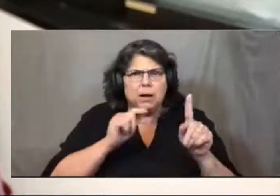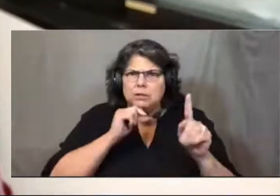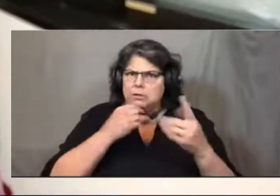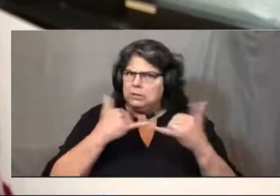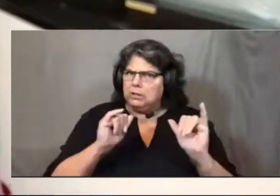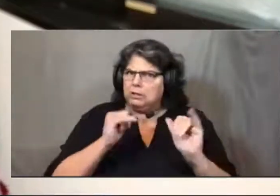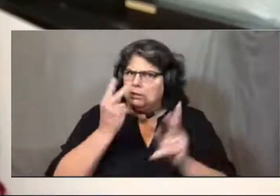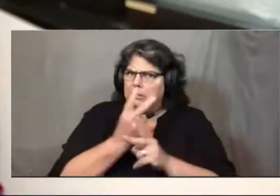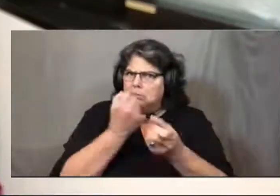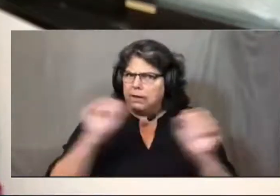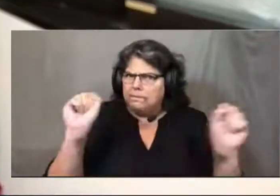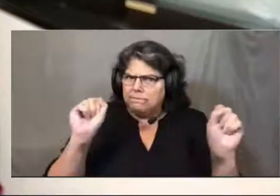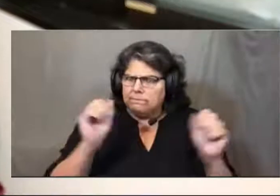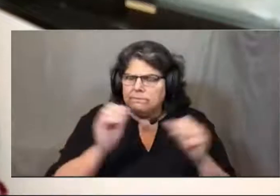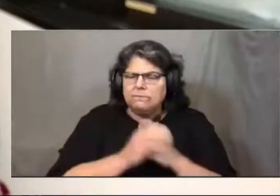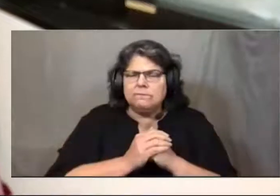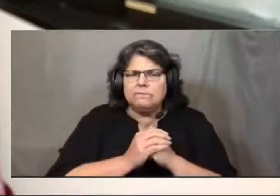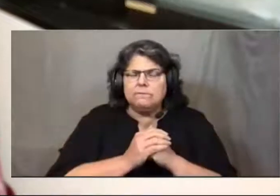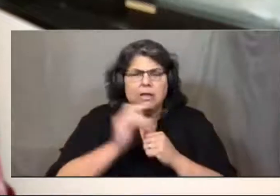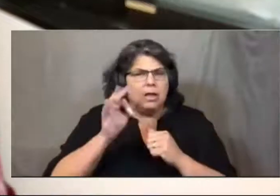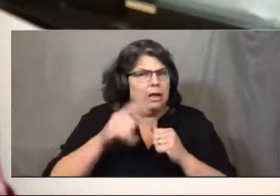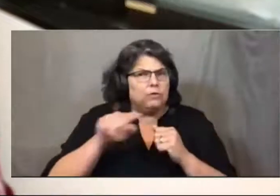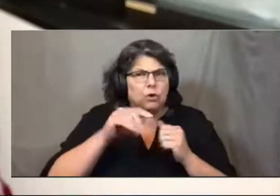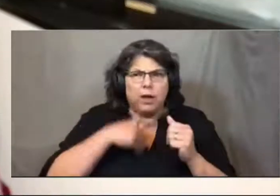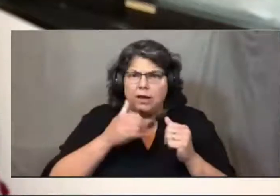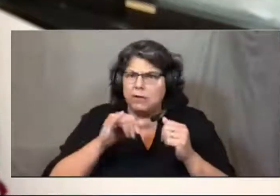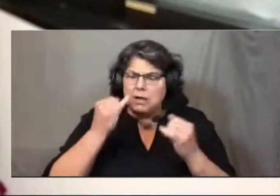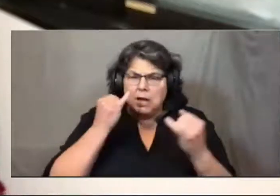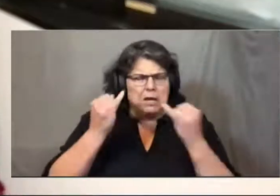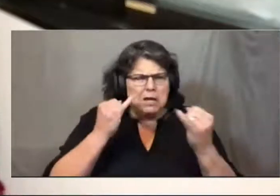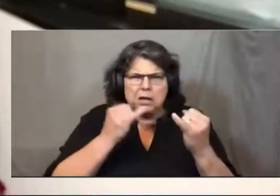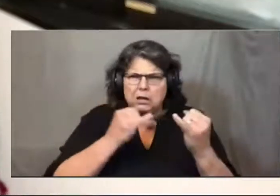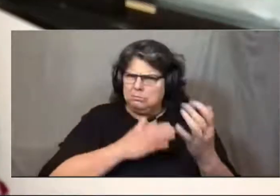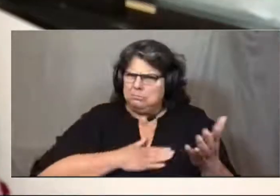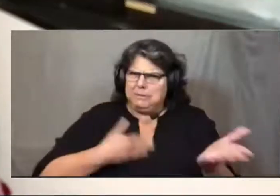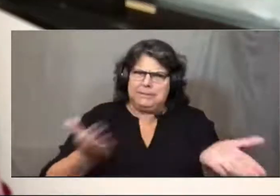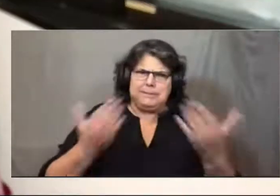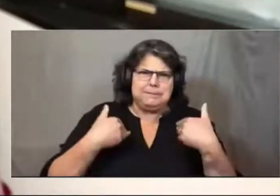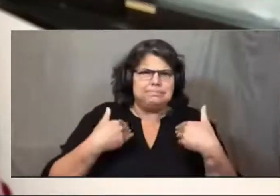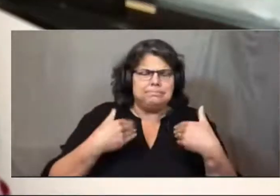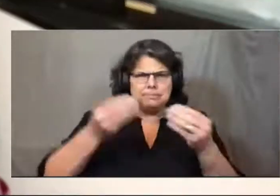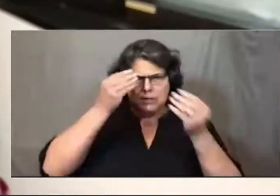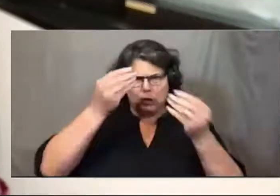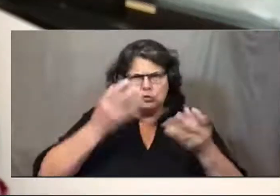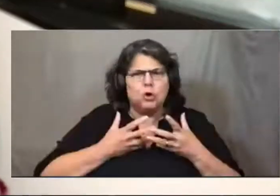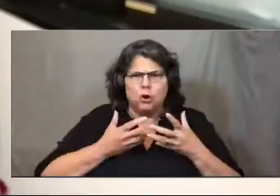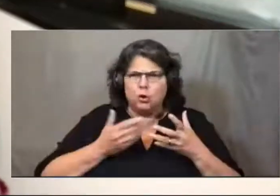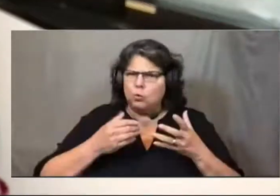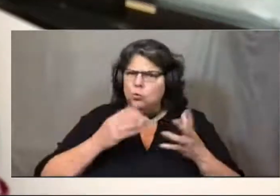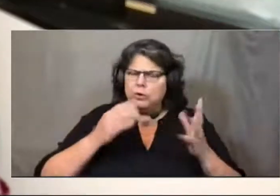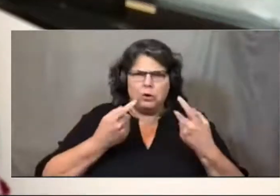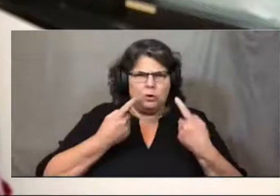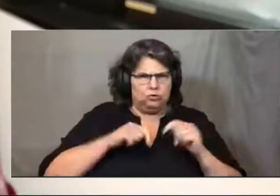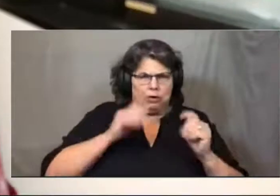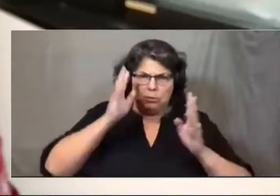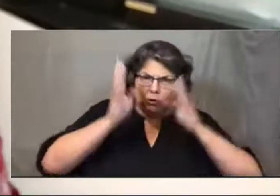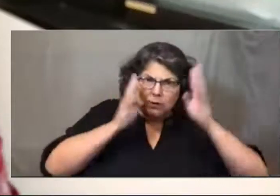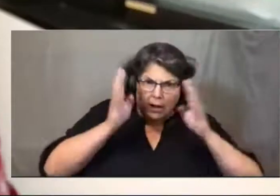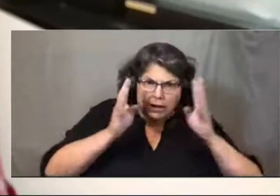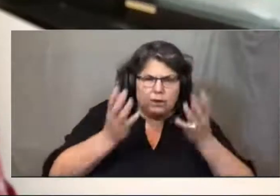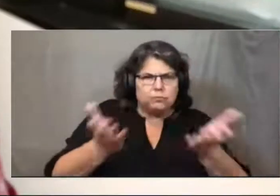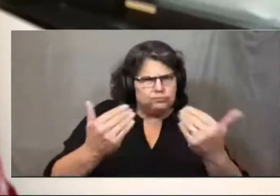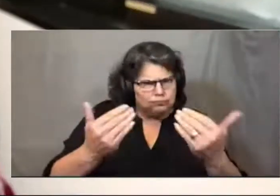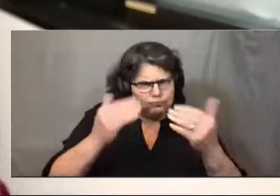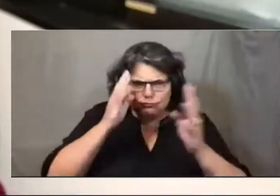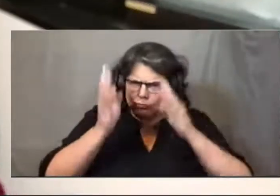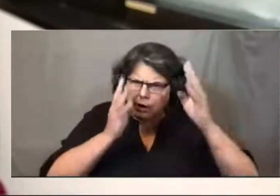you to be creative. If you have suggestions, we're open to hearing them. We're going to try and be creative. And let me get on with the